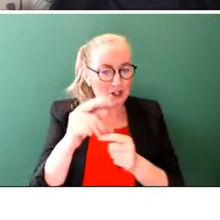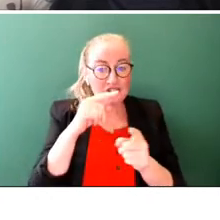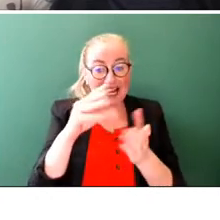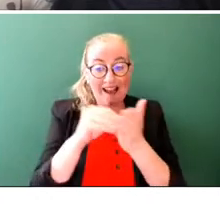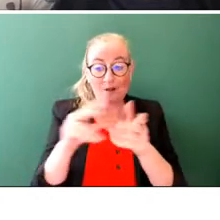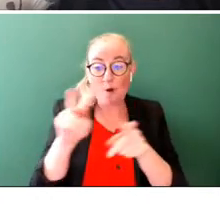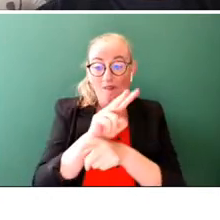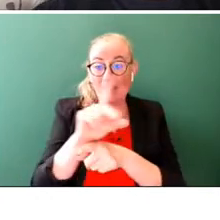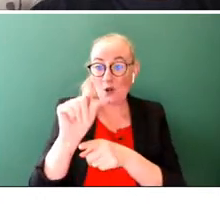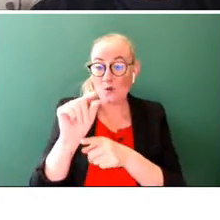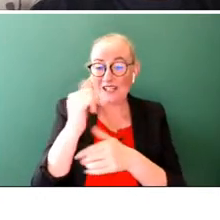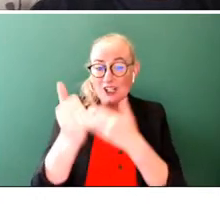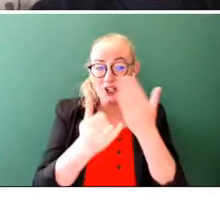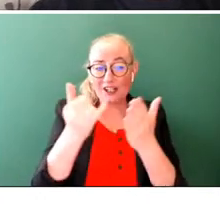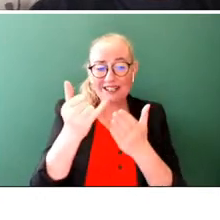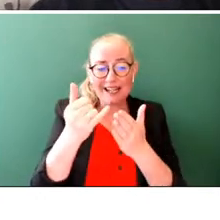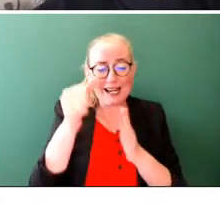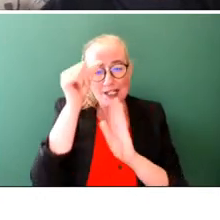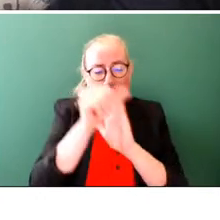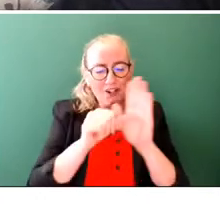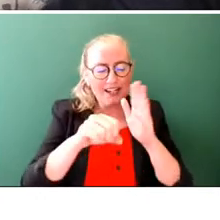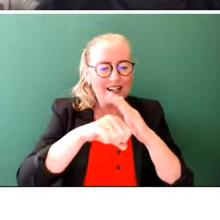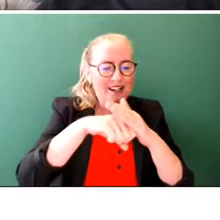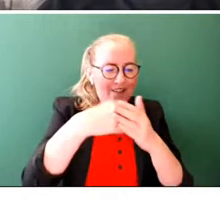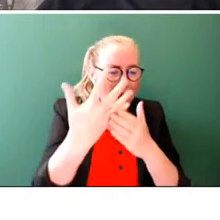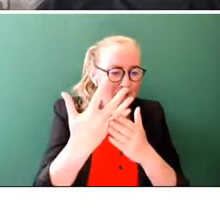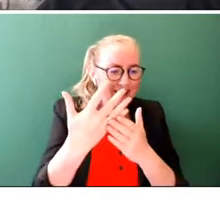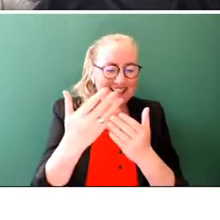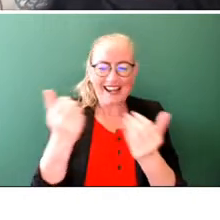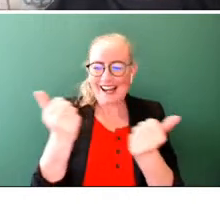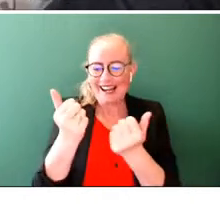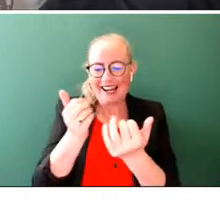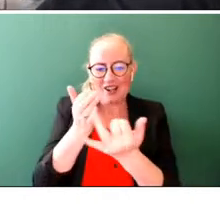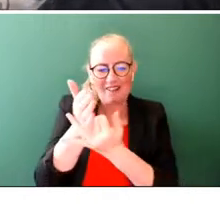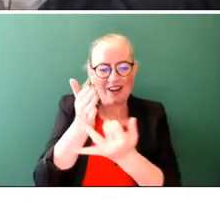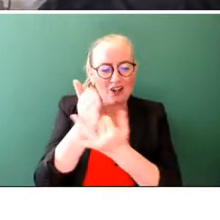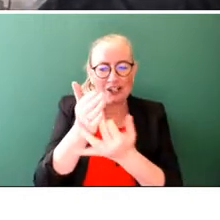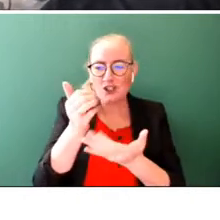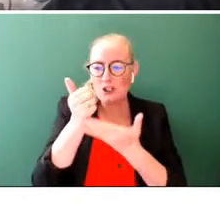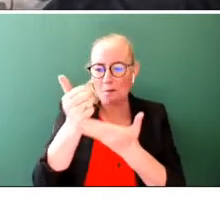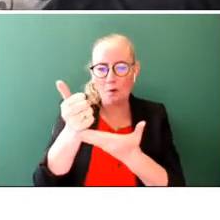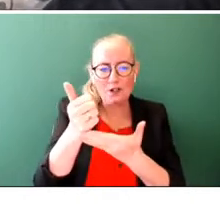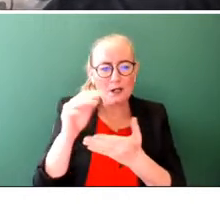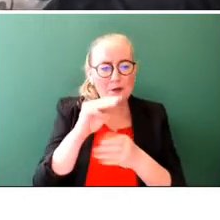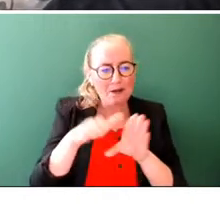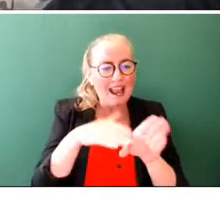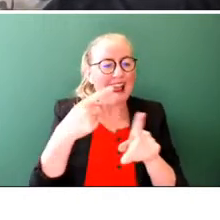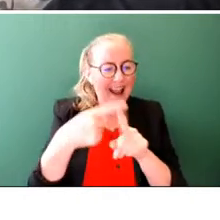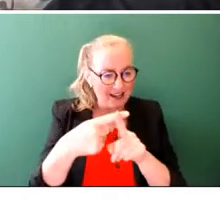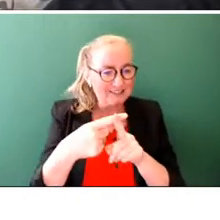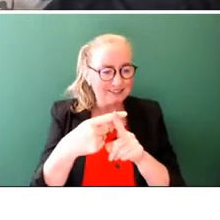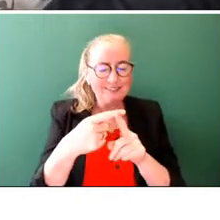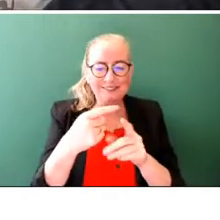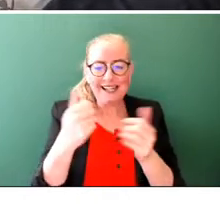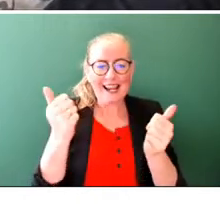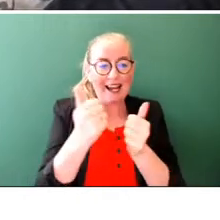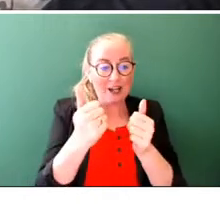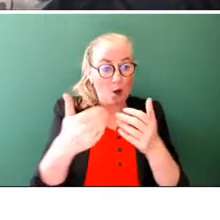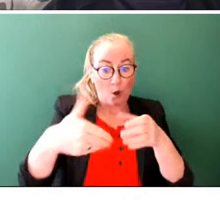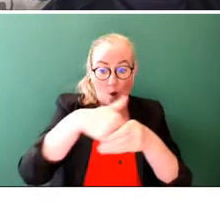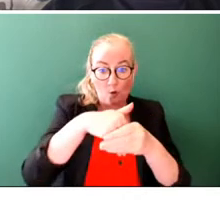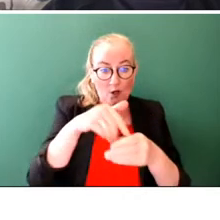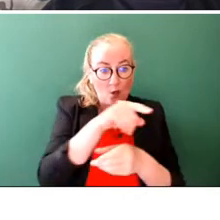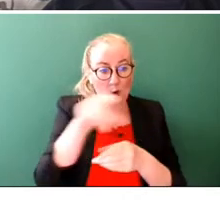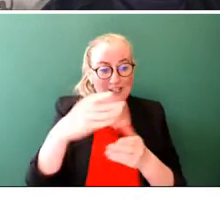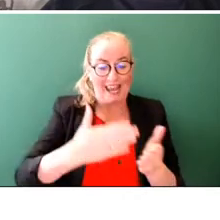years of experience in developing and evaluating interventions to support people to age as well as possible, including those